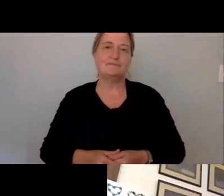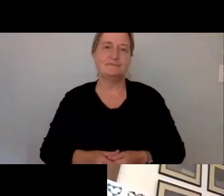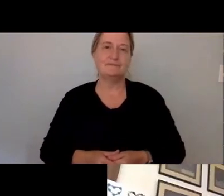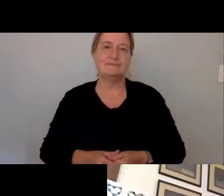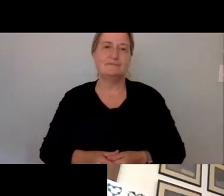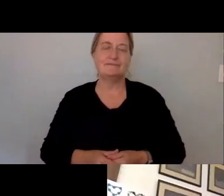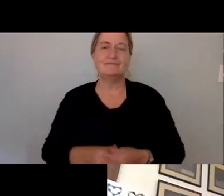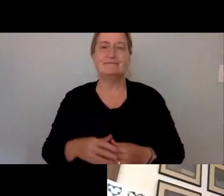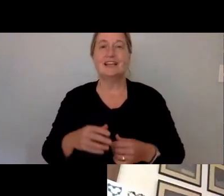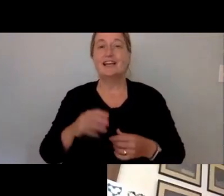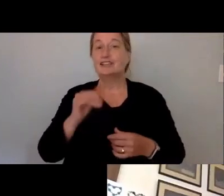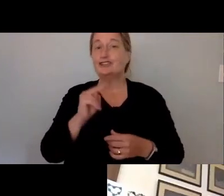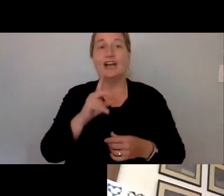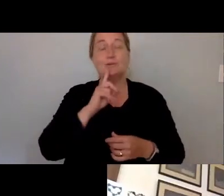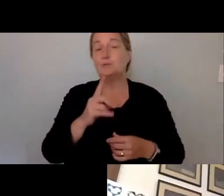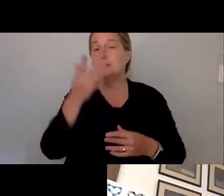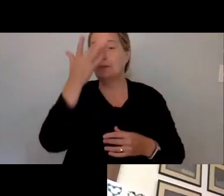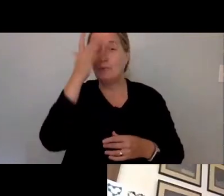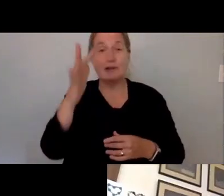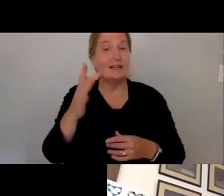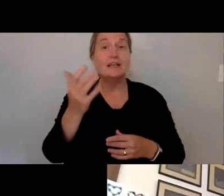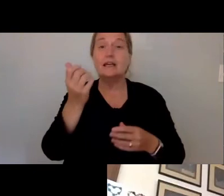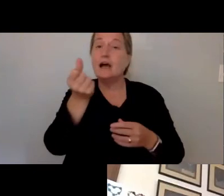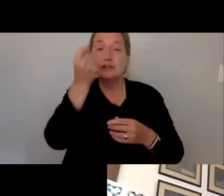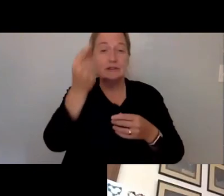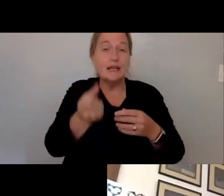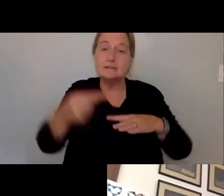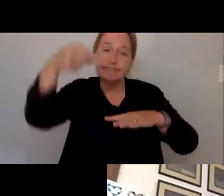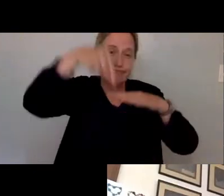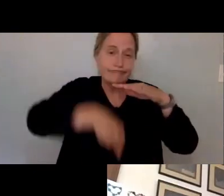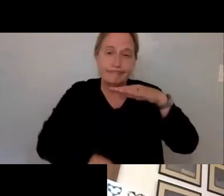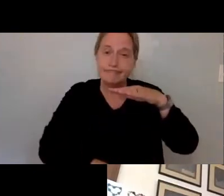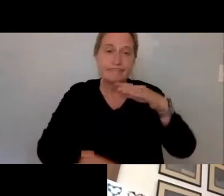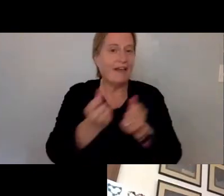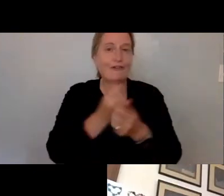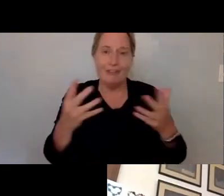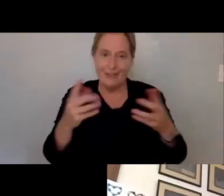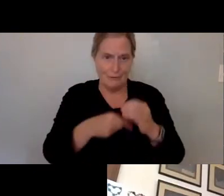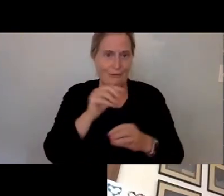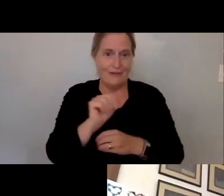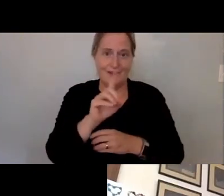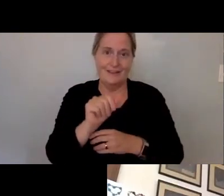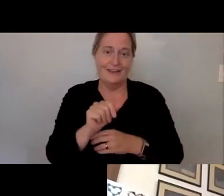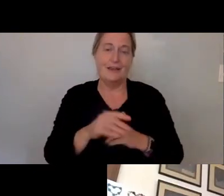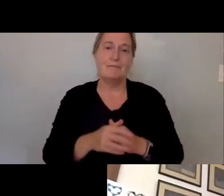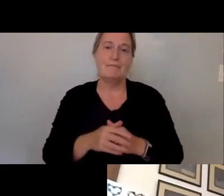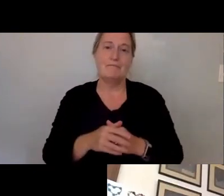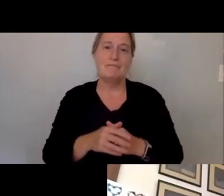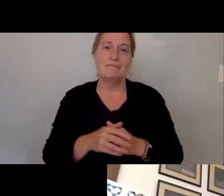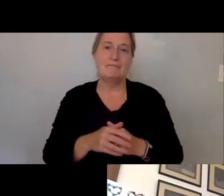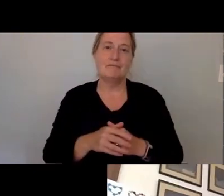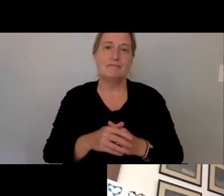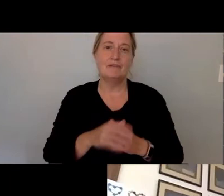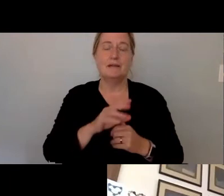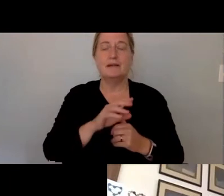But he's just brilliant on the content, as you could kind of get a hint there. But back to the question of PCAs, which I'm trying to help you